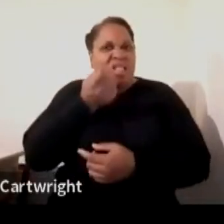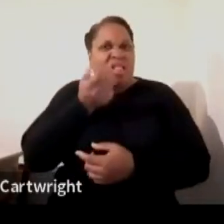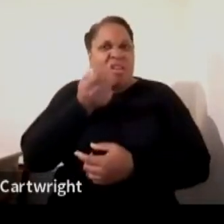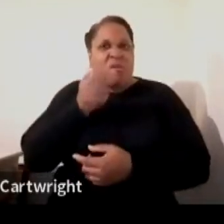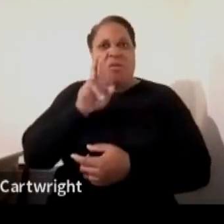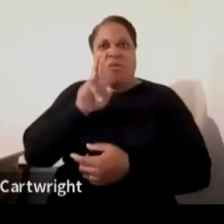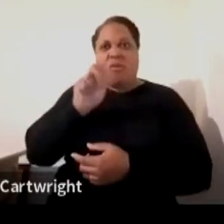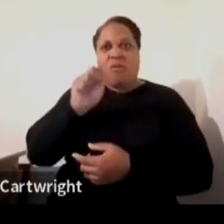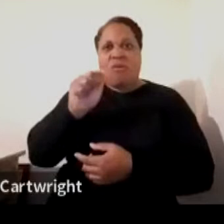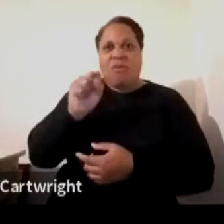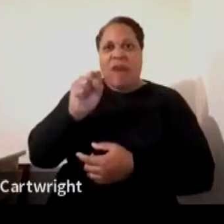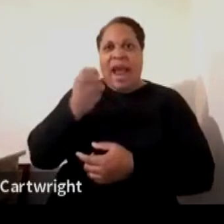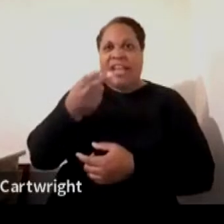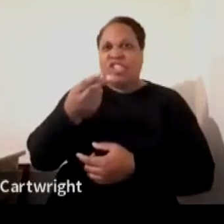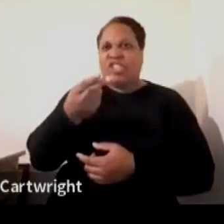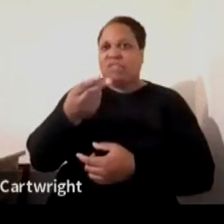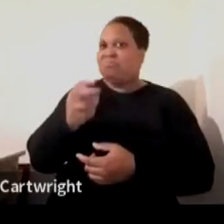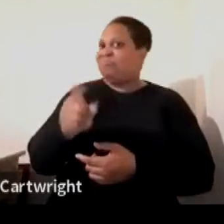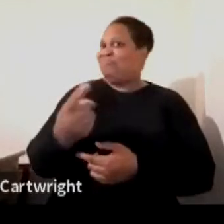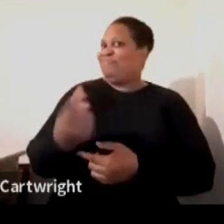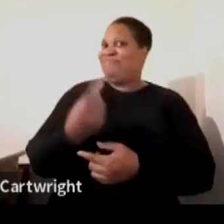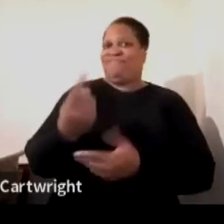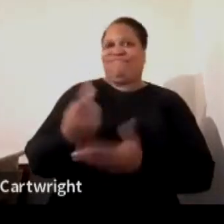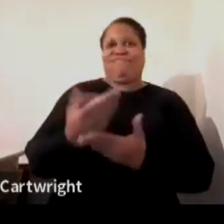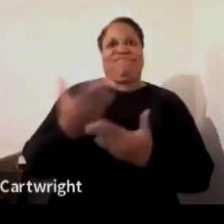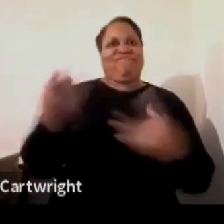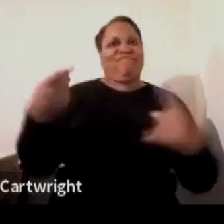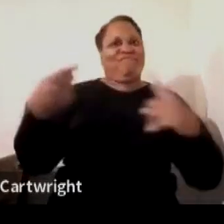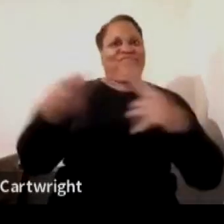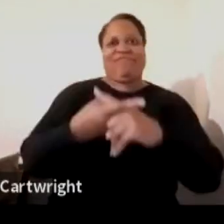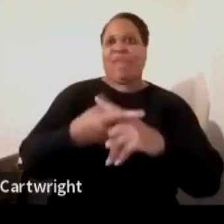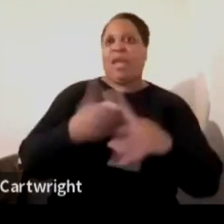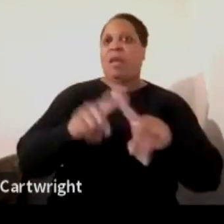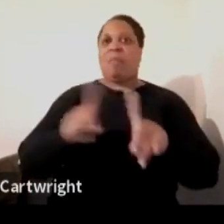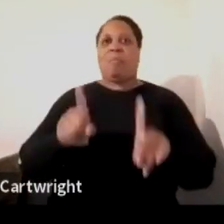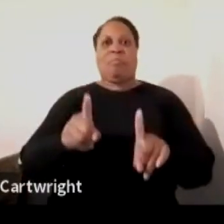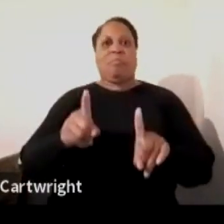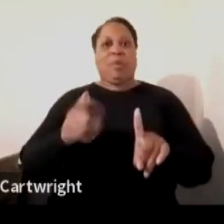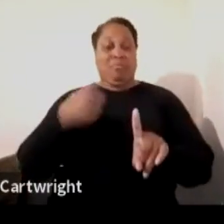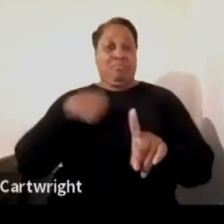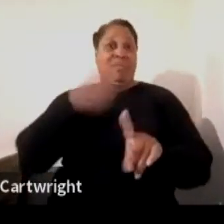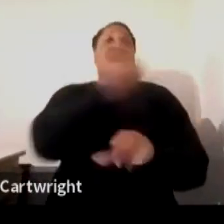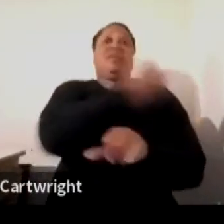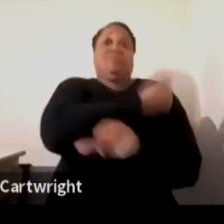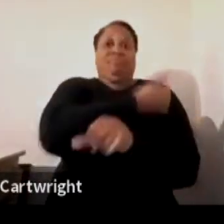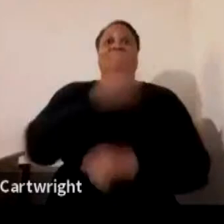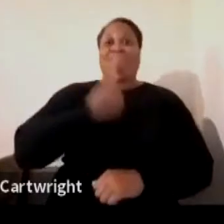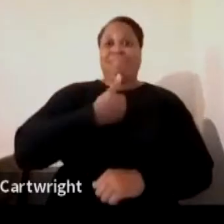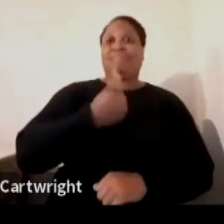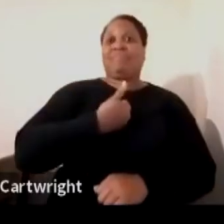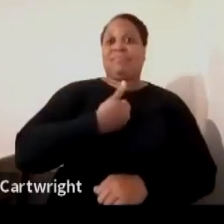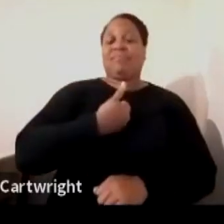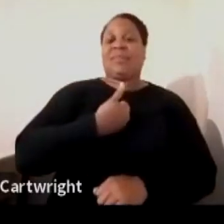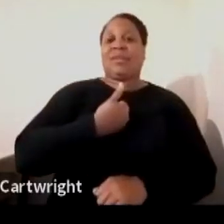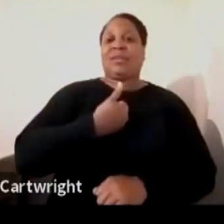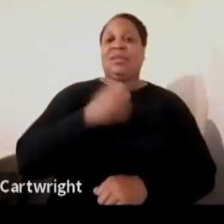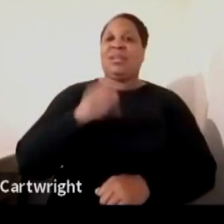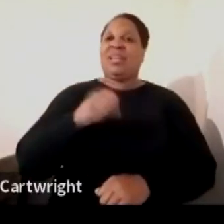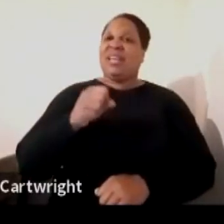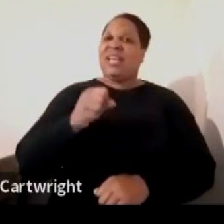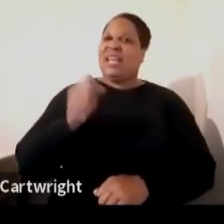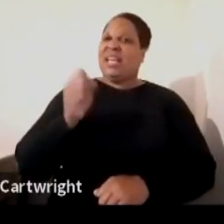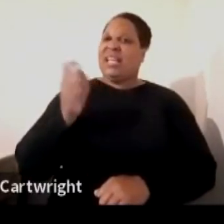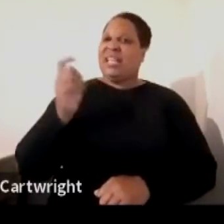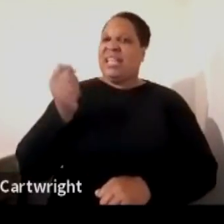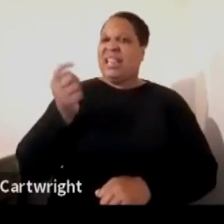the only event that we had. Having received the vaccine myself, I can say in some ways it's a little anticlimactic